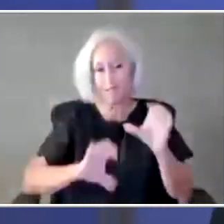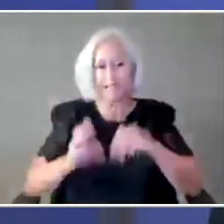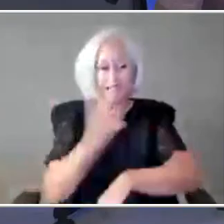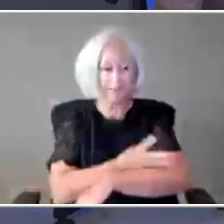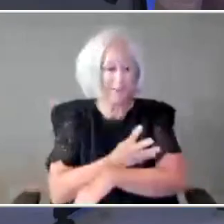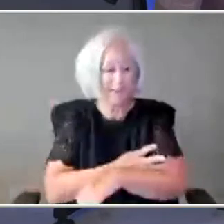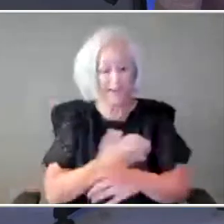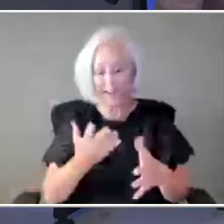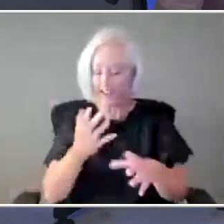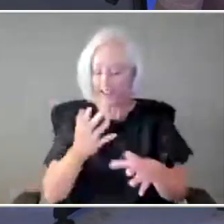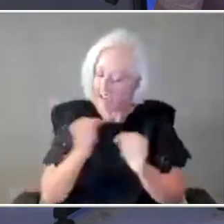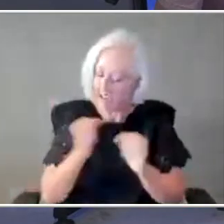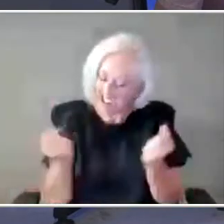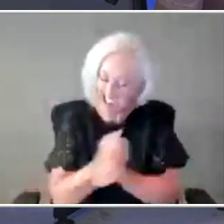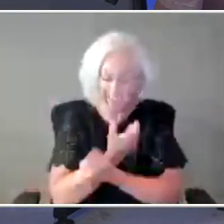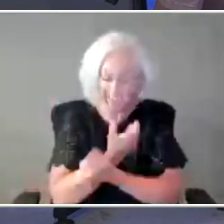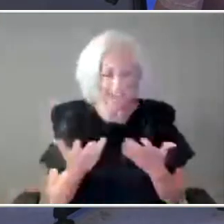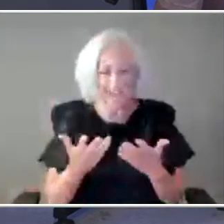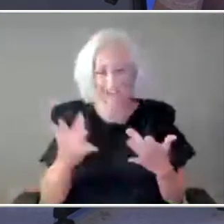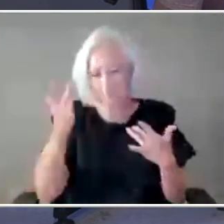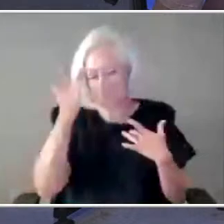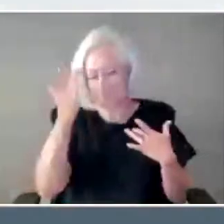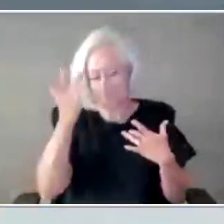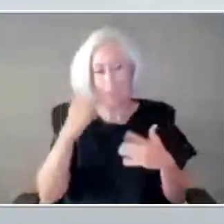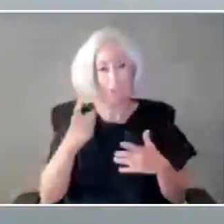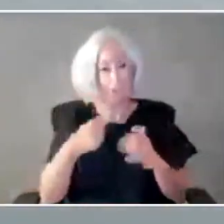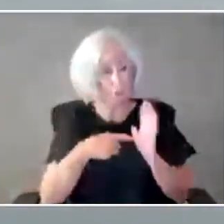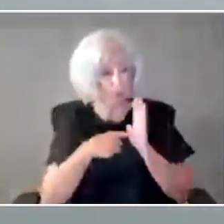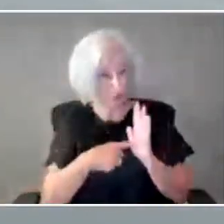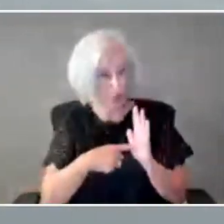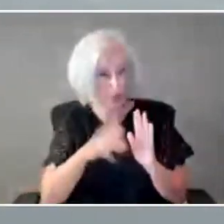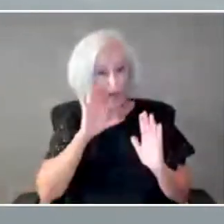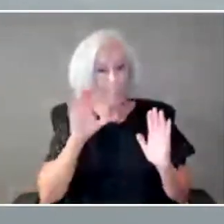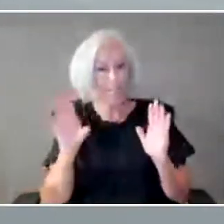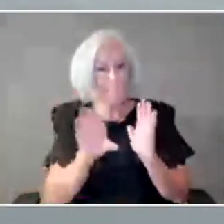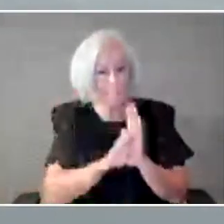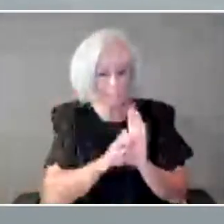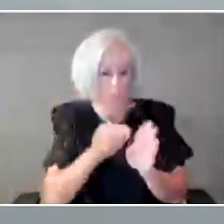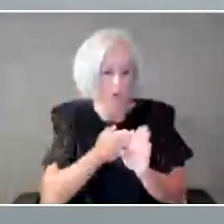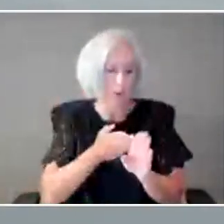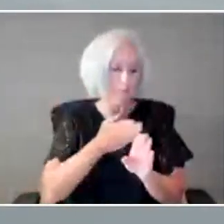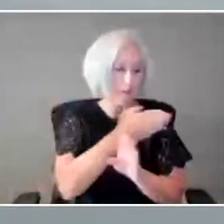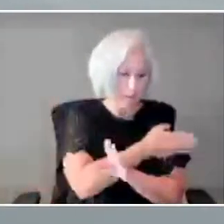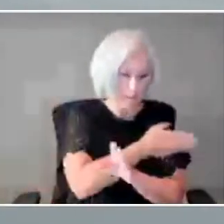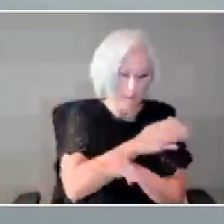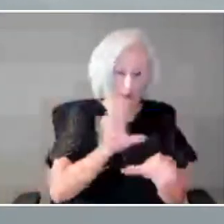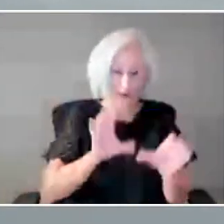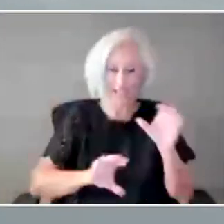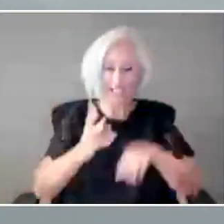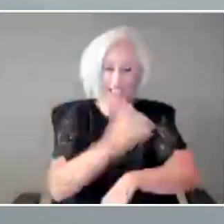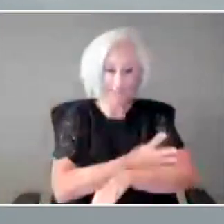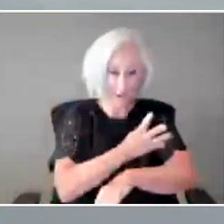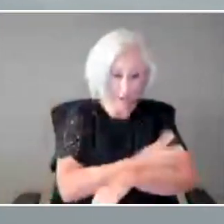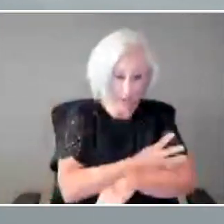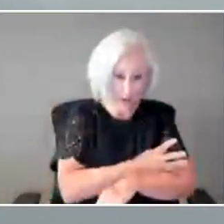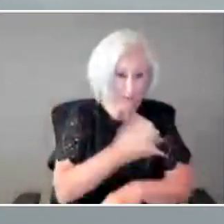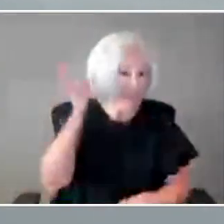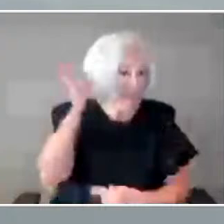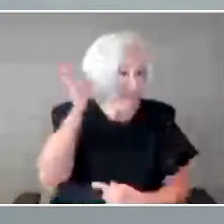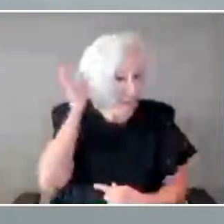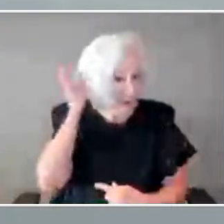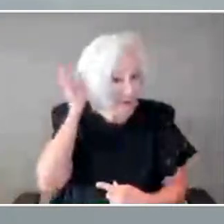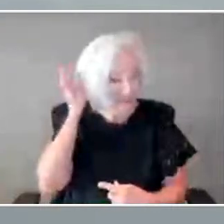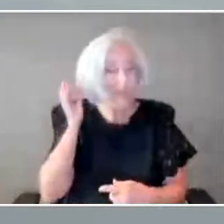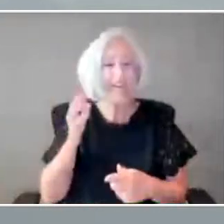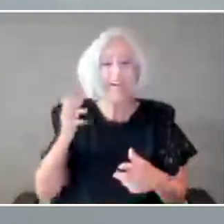your hair. Yes. You shared a photo. Yes. The before and the after. Look at you. That was before. Yep. But then